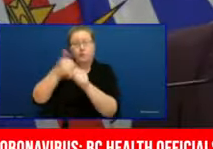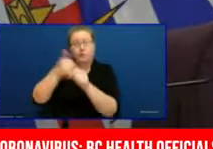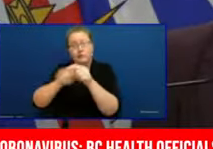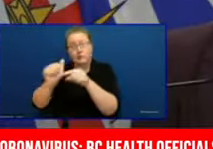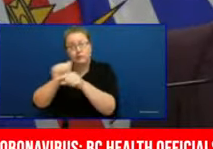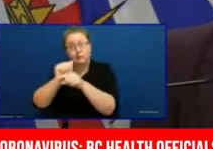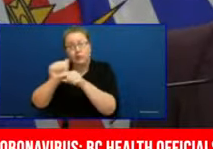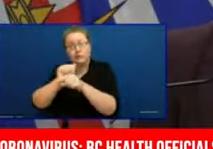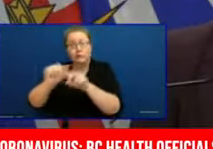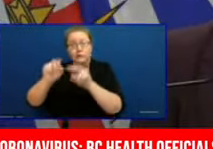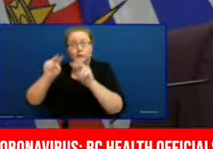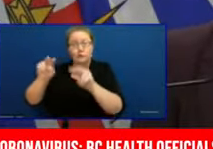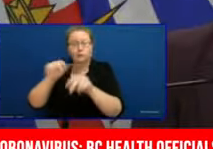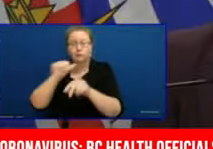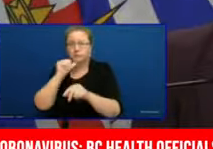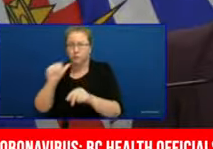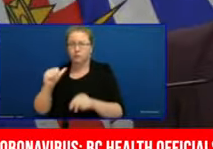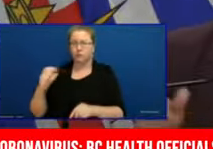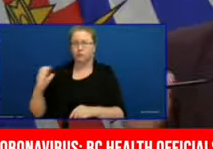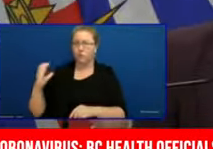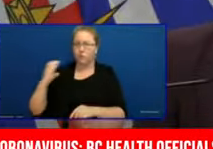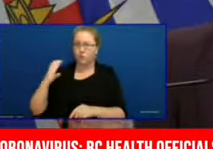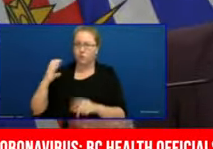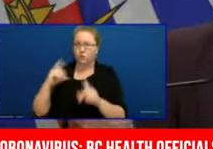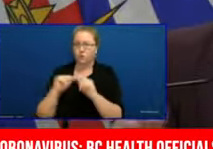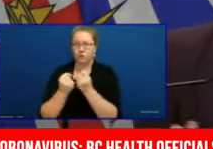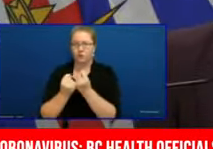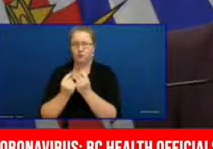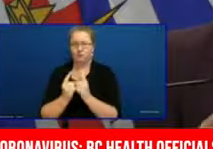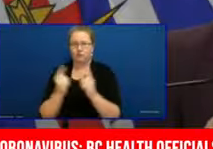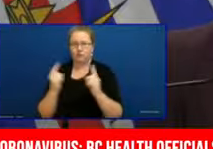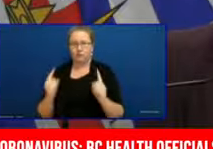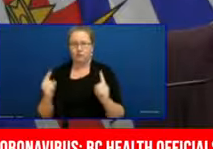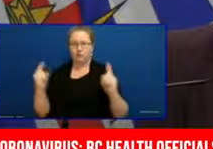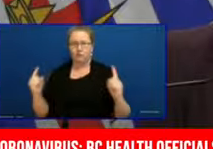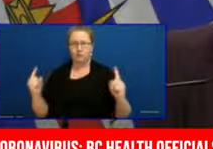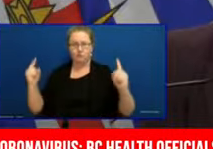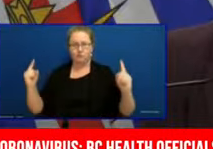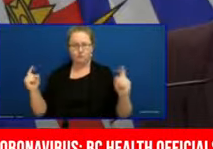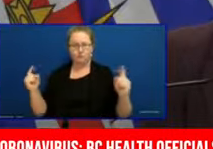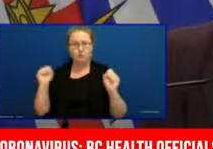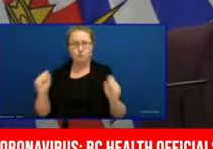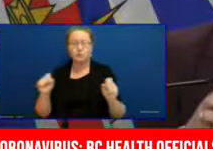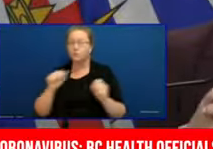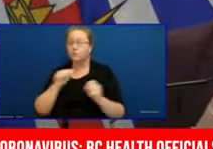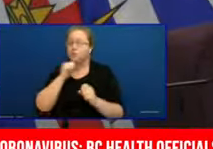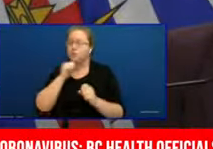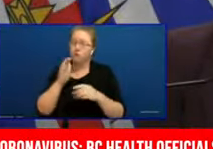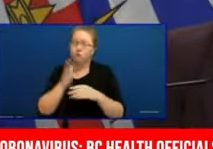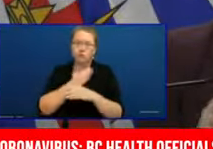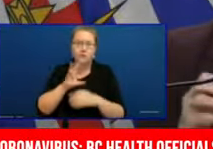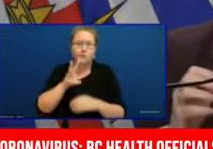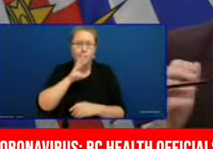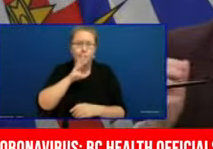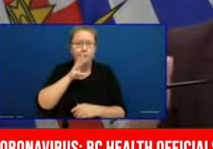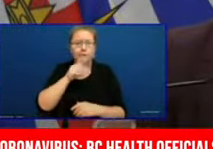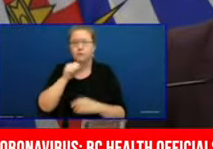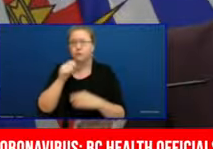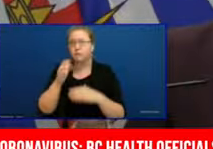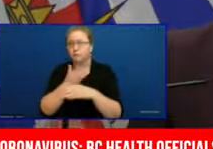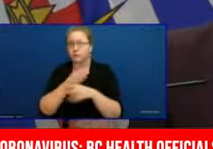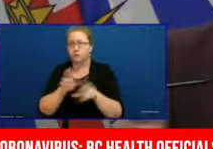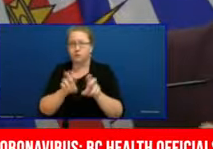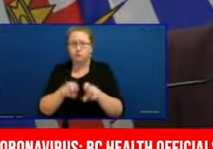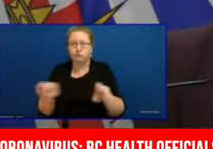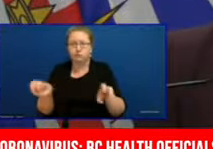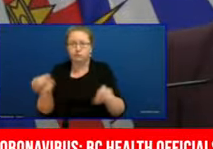practice. The coaches and the teams can maintain those distances, make sure they're not sharing water bottles and on the bench together,